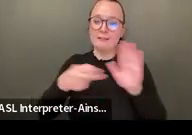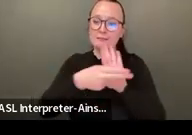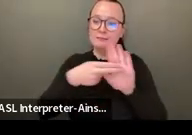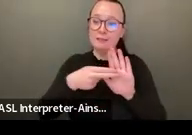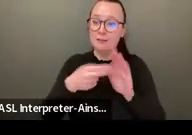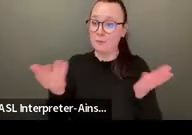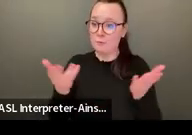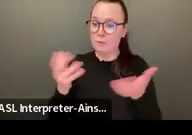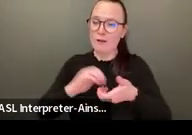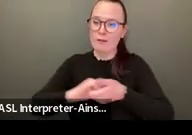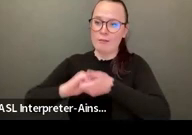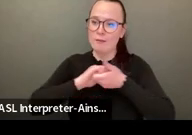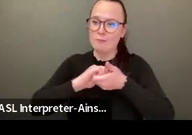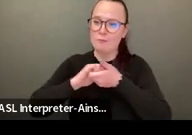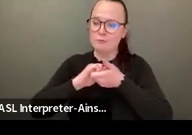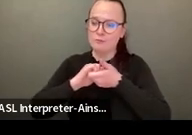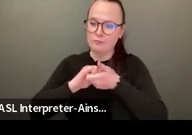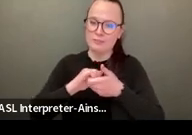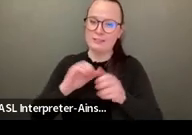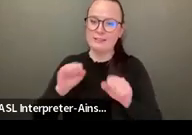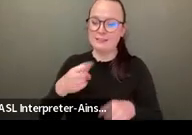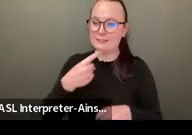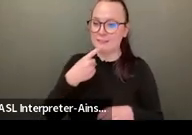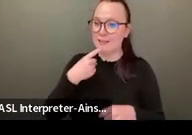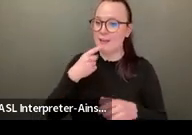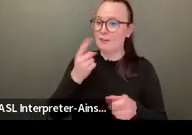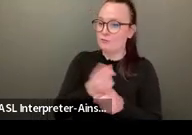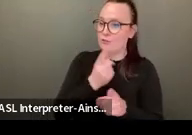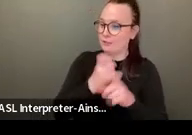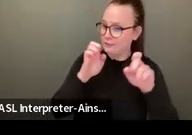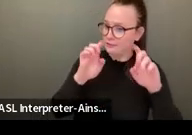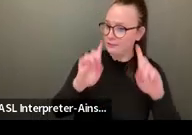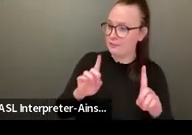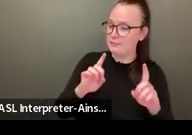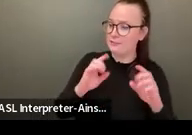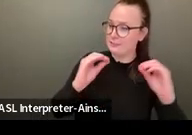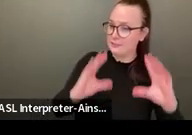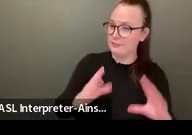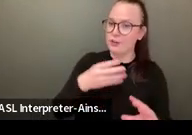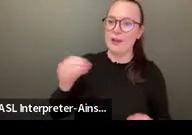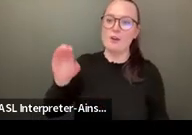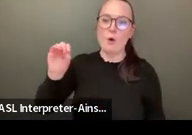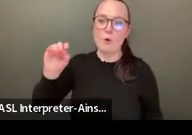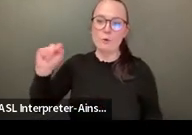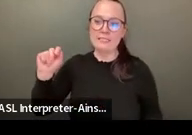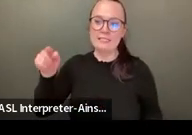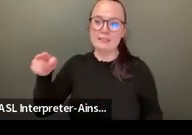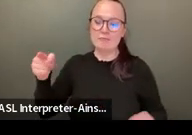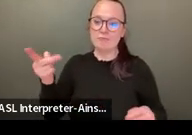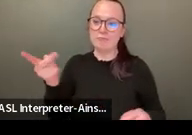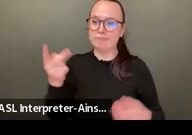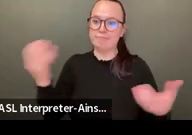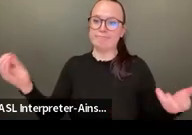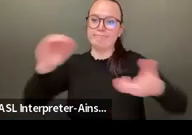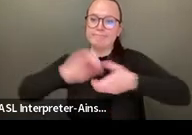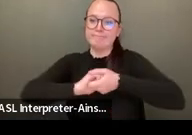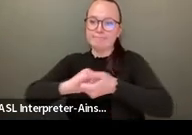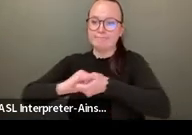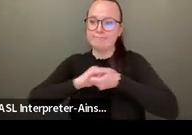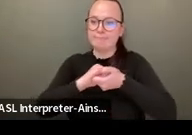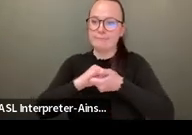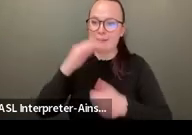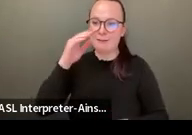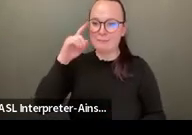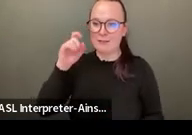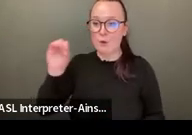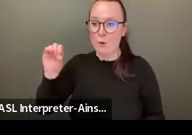our example here is that the regular ed teacher and the occupational therapist would have a collaboration because that occupational therapist is no